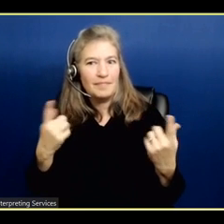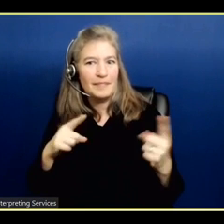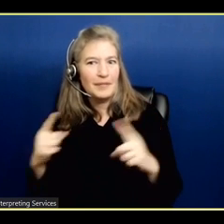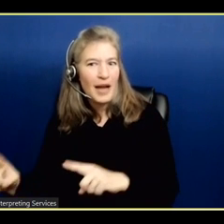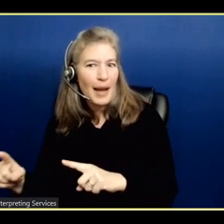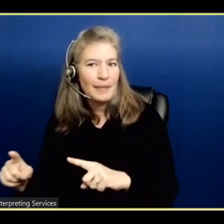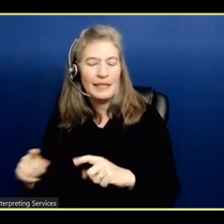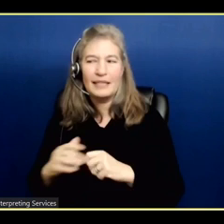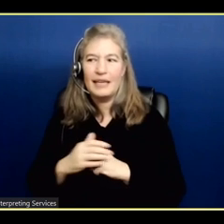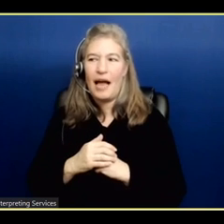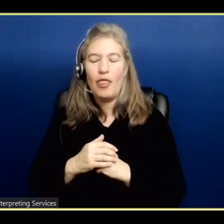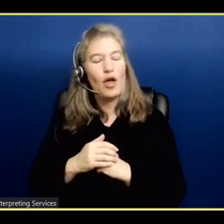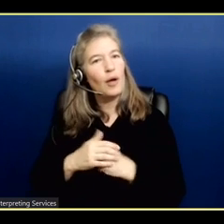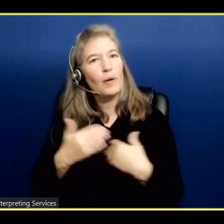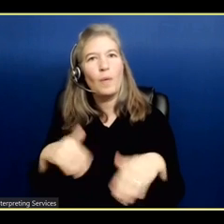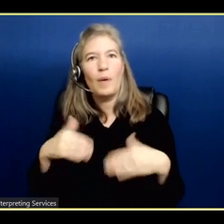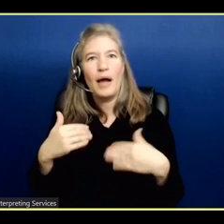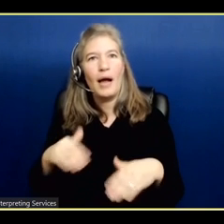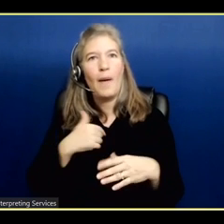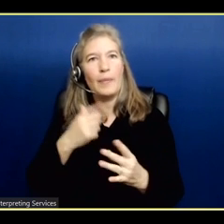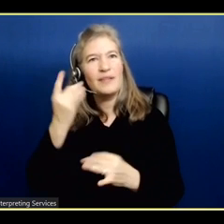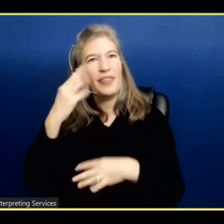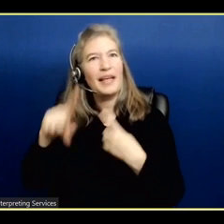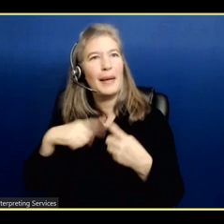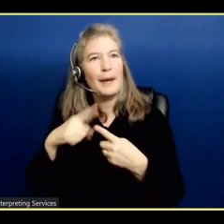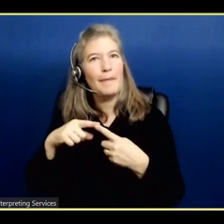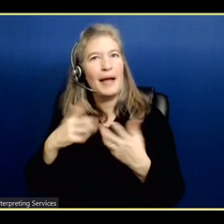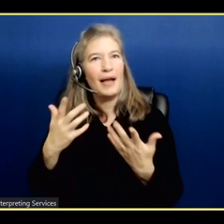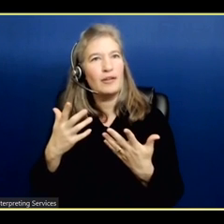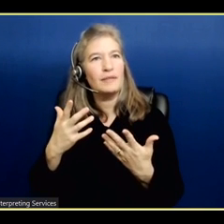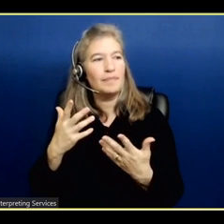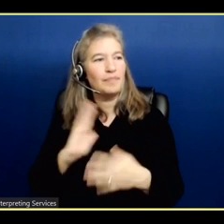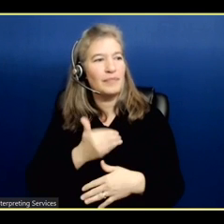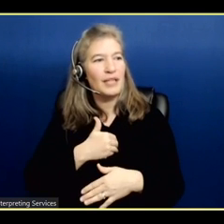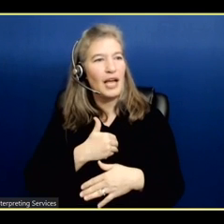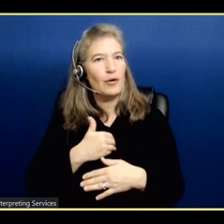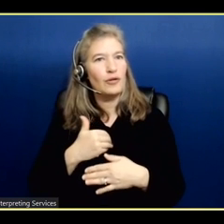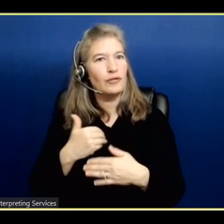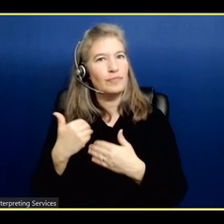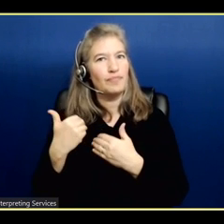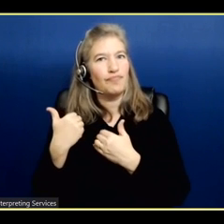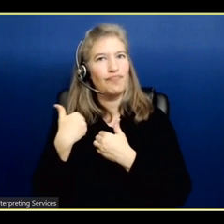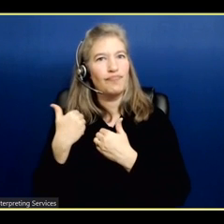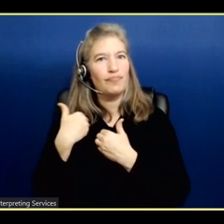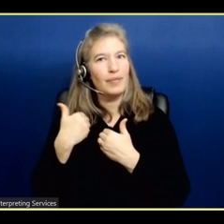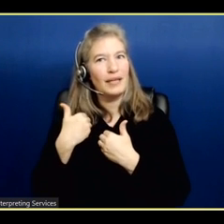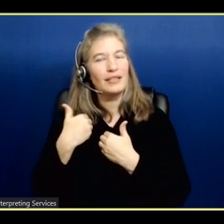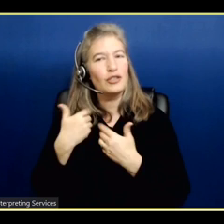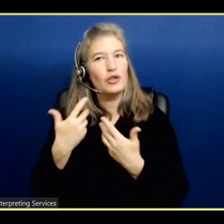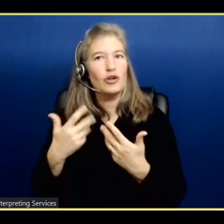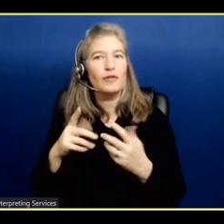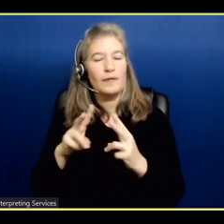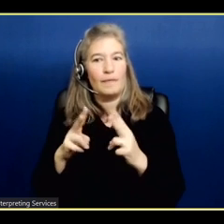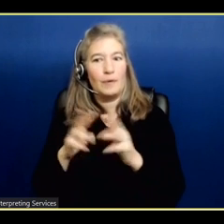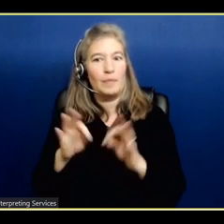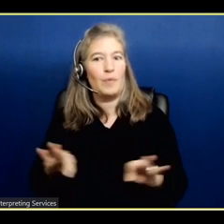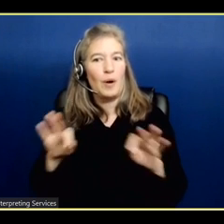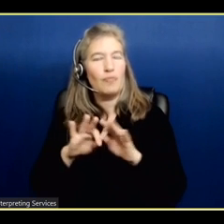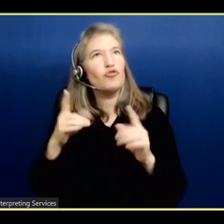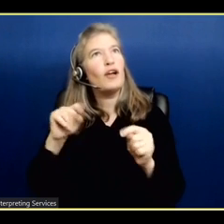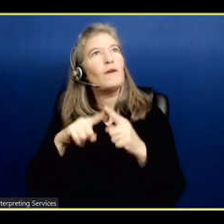can we alleviate this tension? I took these questions to the board of Black Art Futures